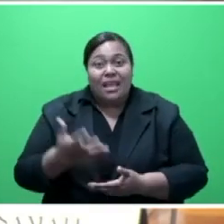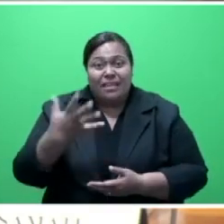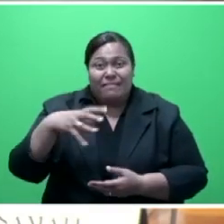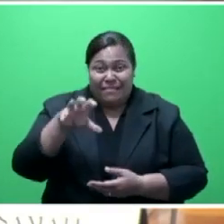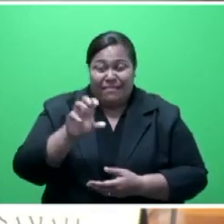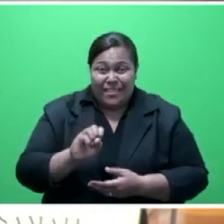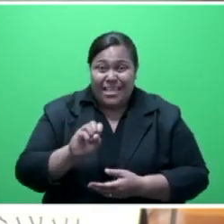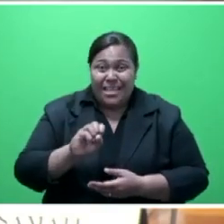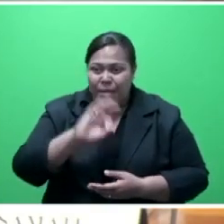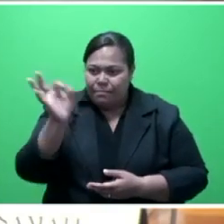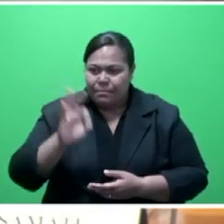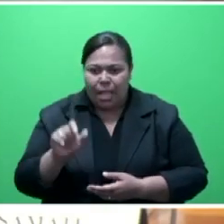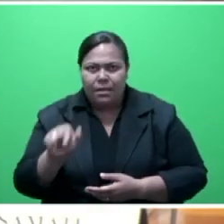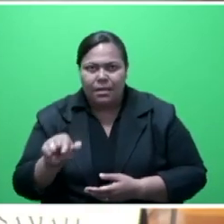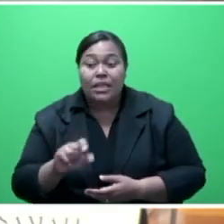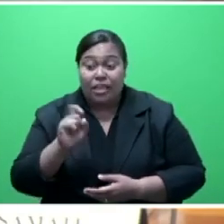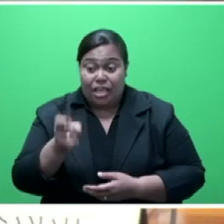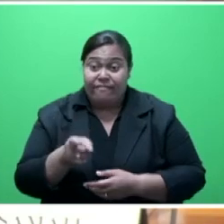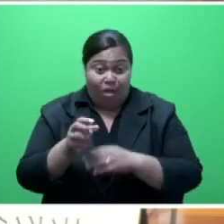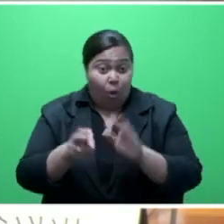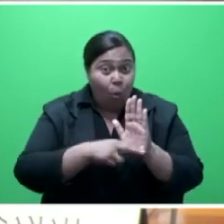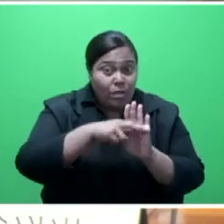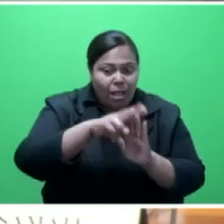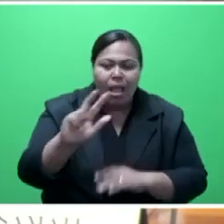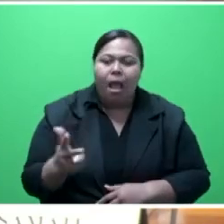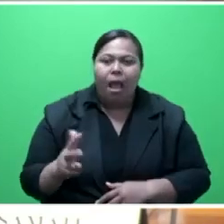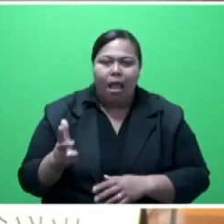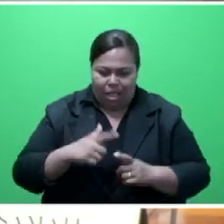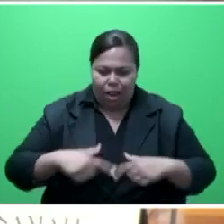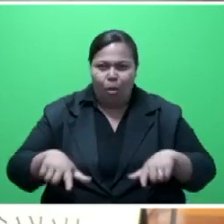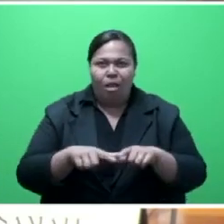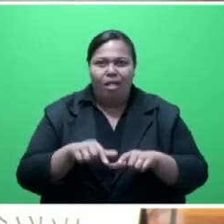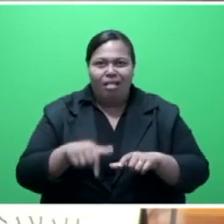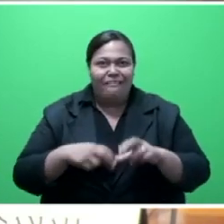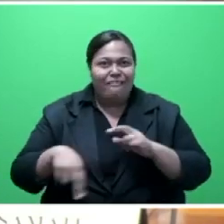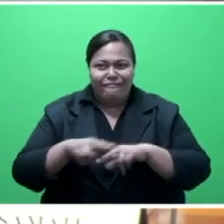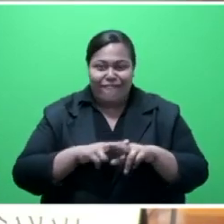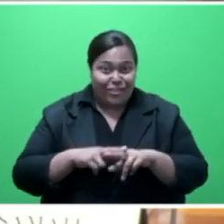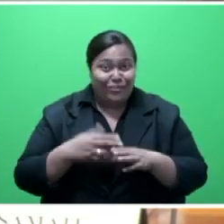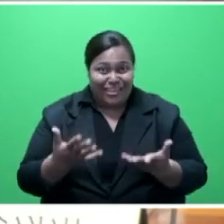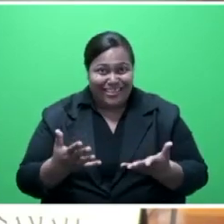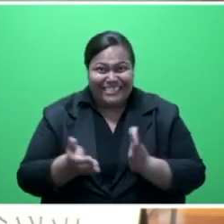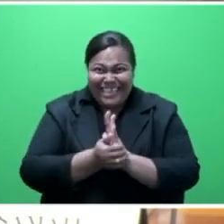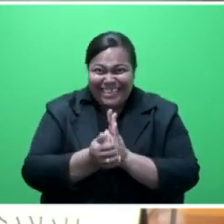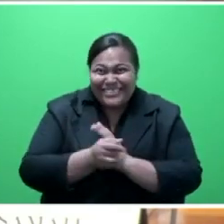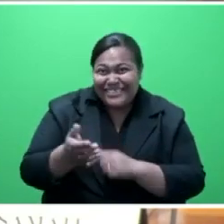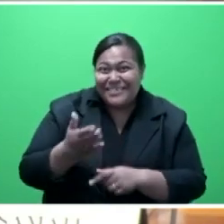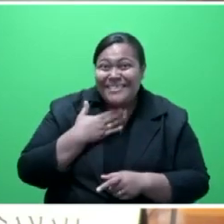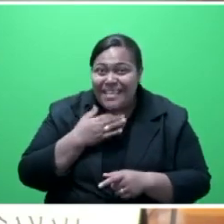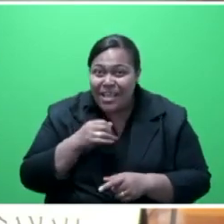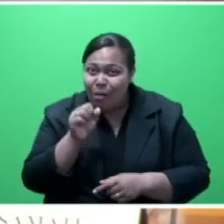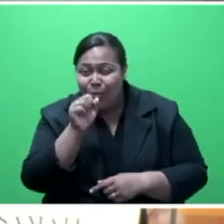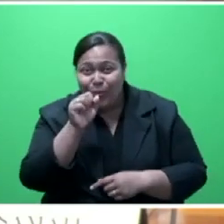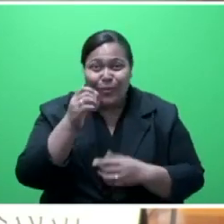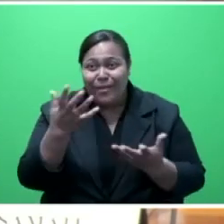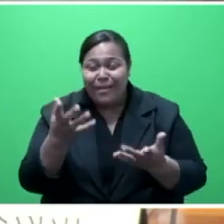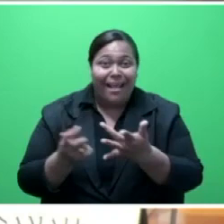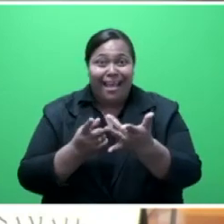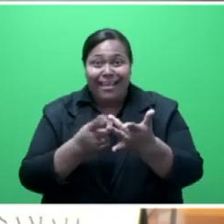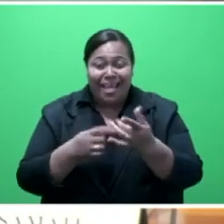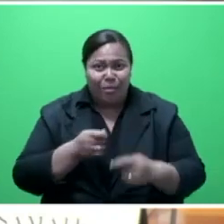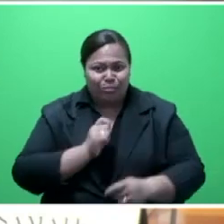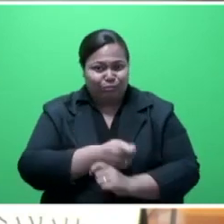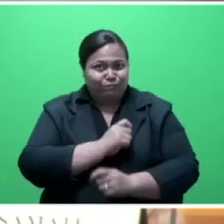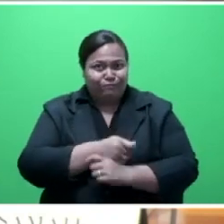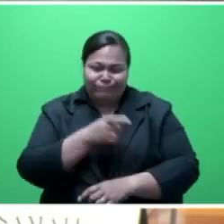restaurants who hire local artists as musicians, dancers and craftsmen. And among these 1,600 items seeing duty reductions